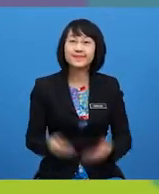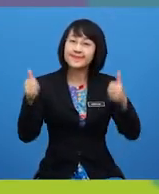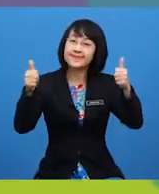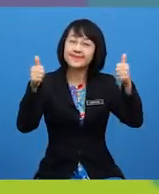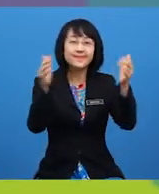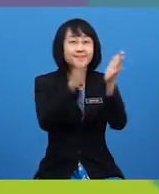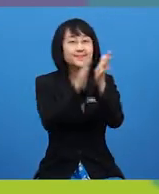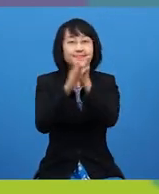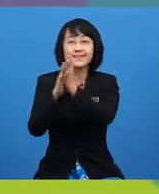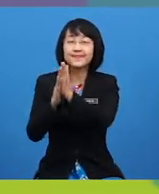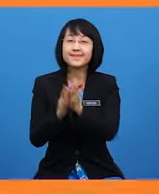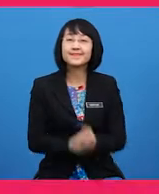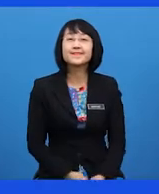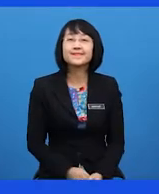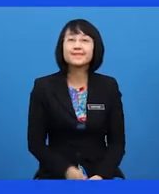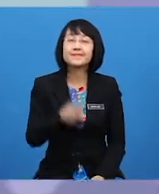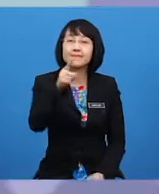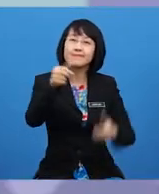Miss Hazrin, over to you.